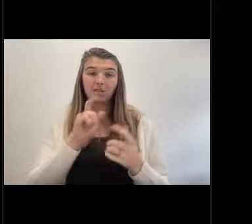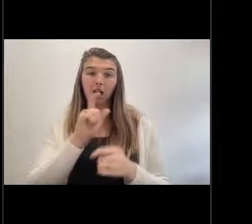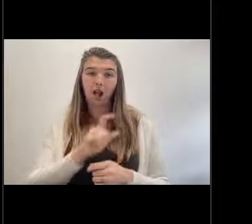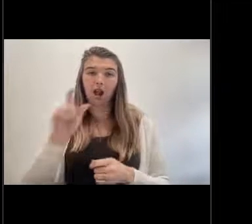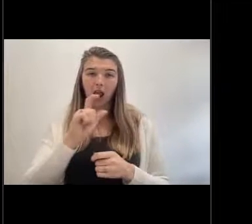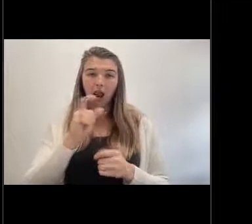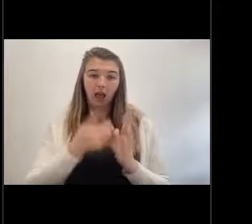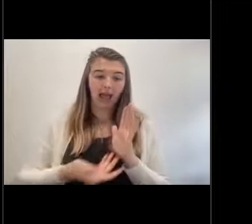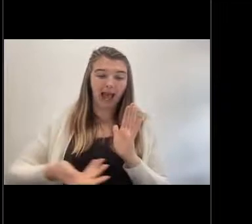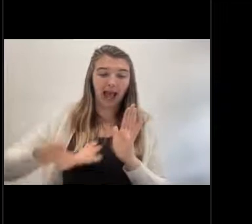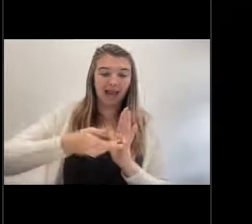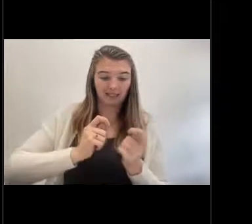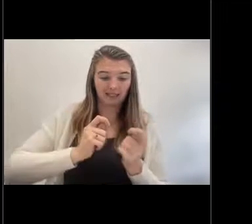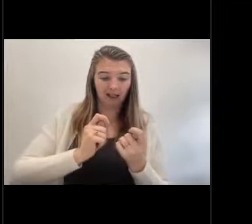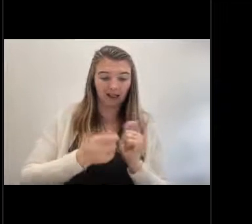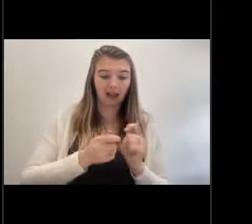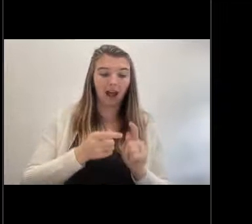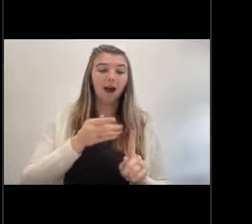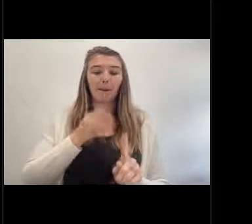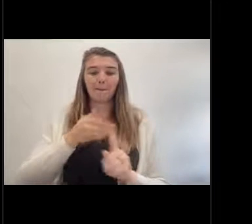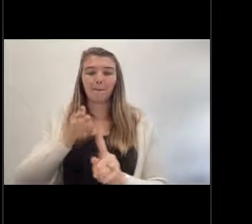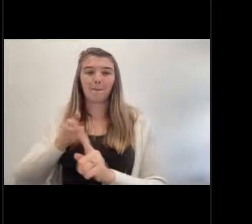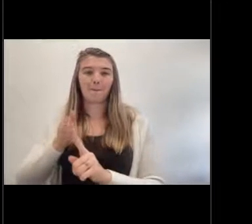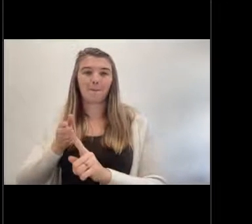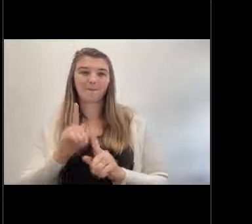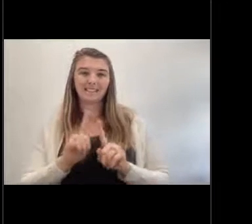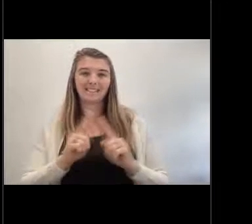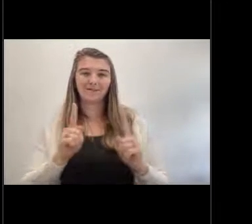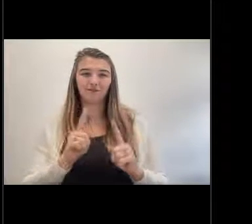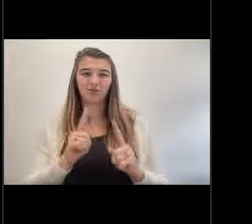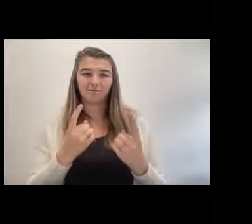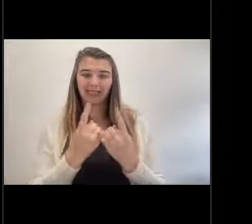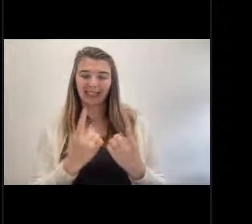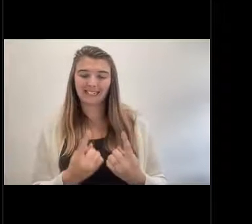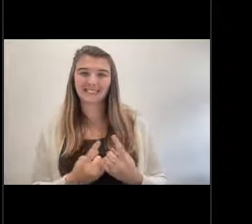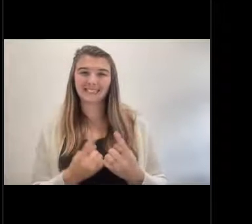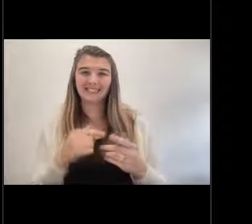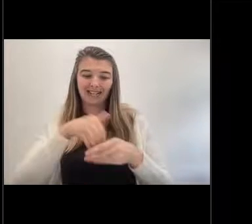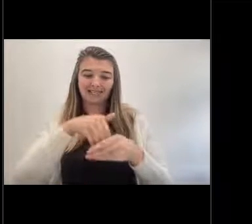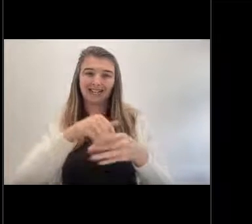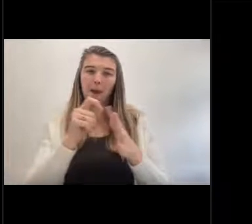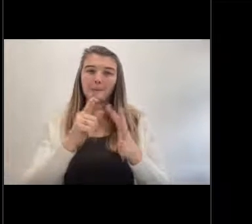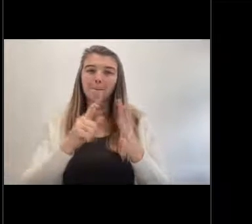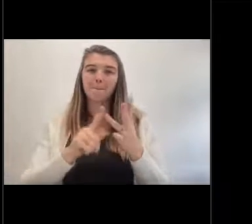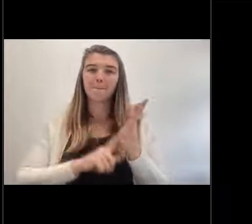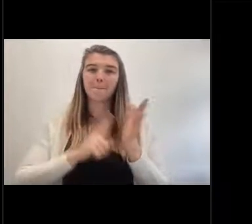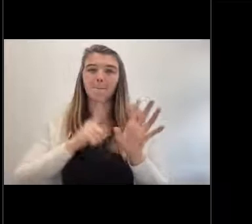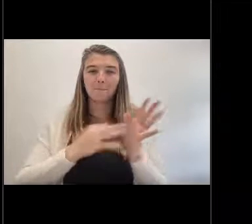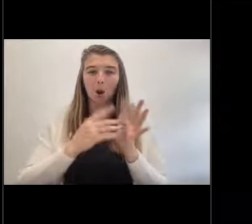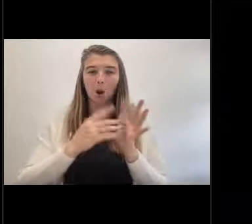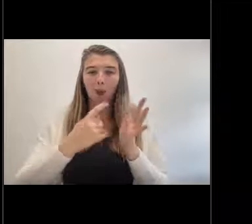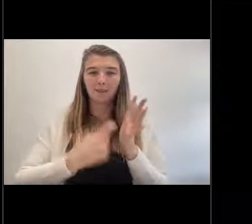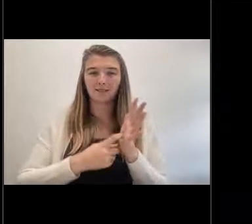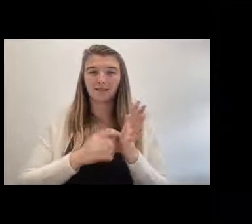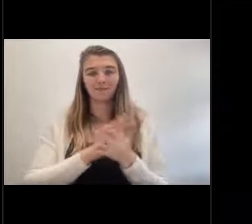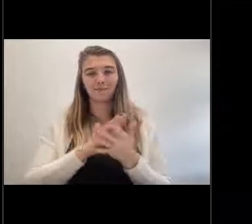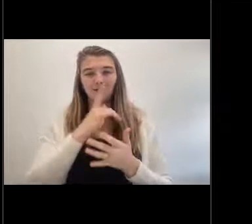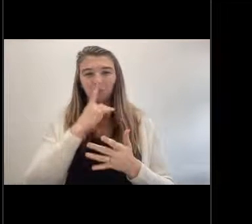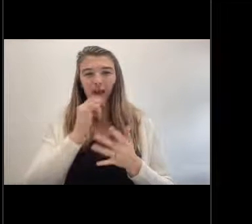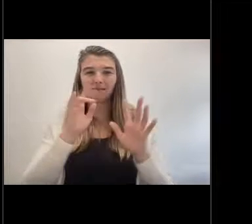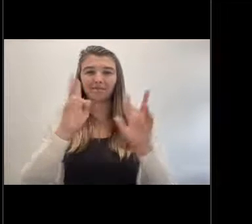identify a little bit better what are polymer, what are those samples are from polymeric nature, and you can then discern